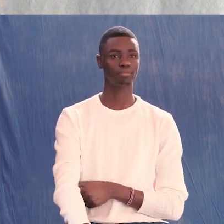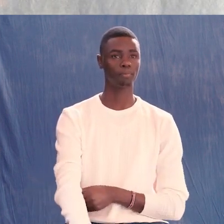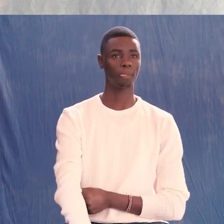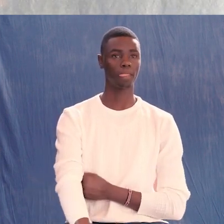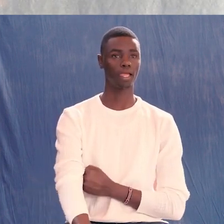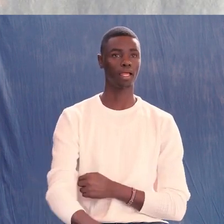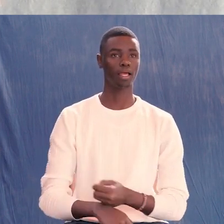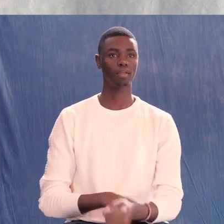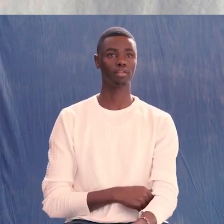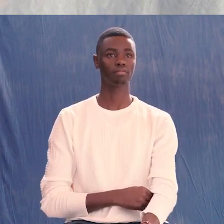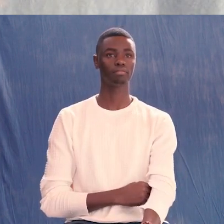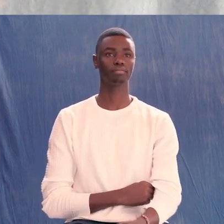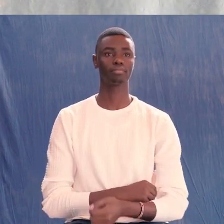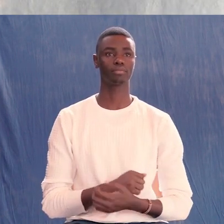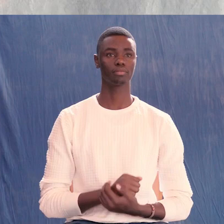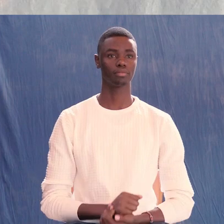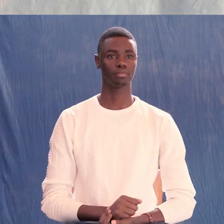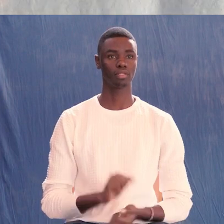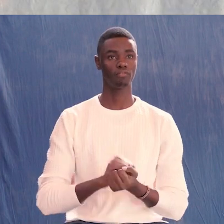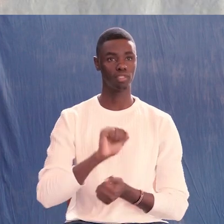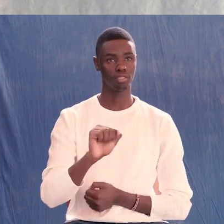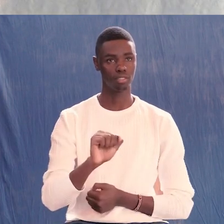And so, while it might be tough for you,